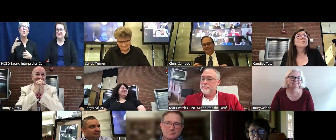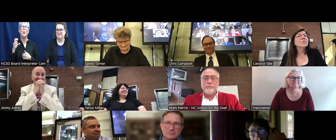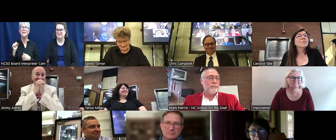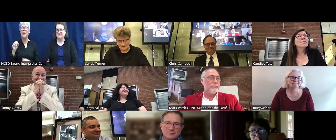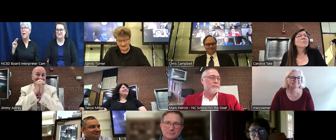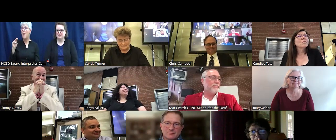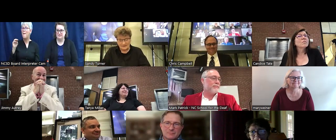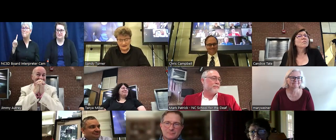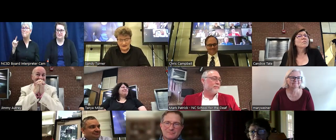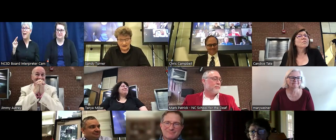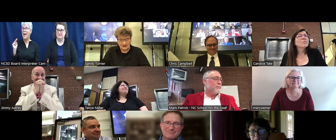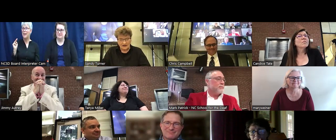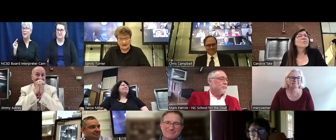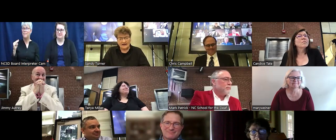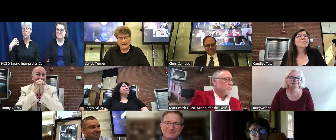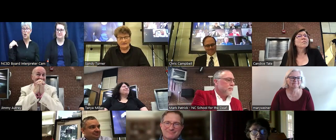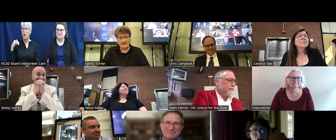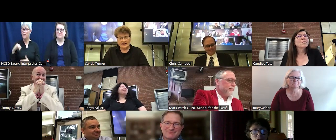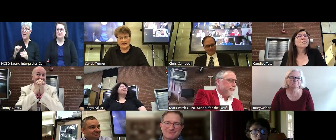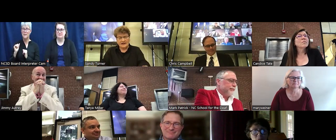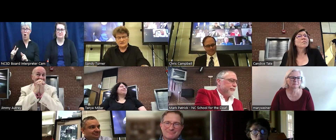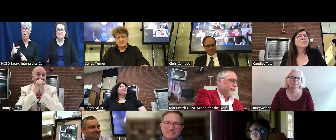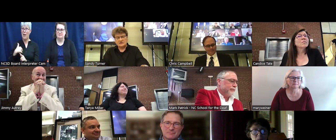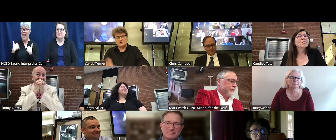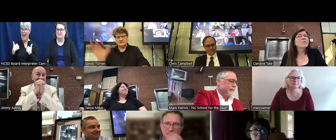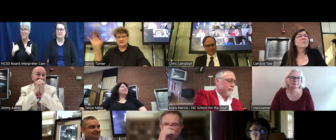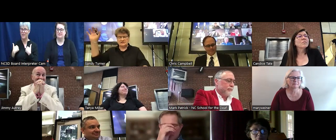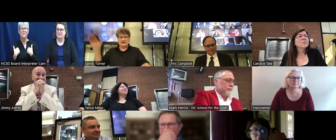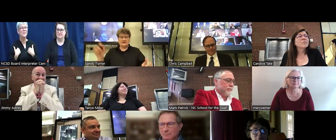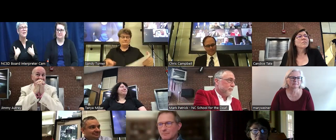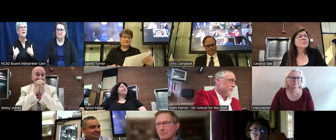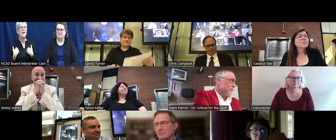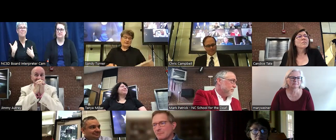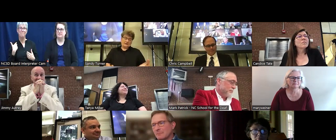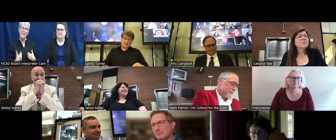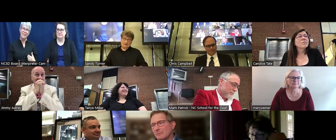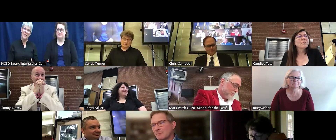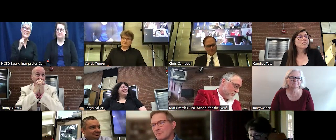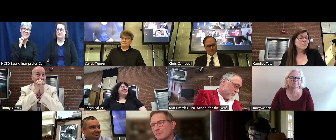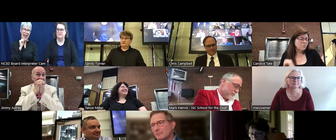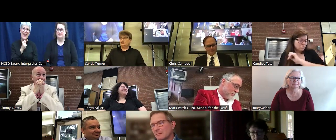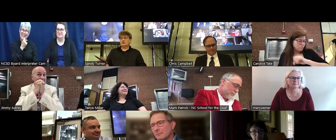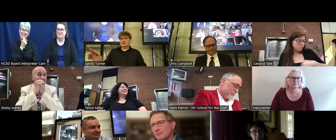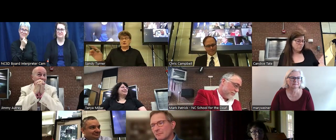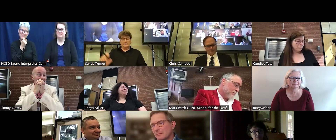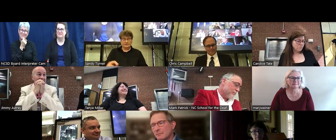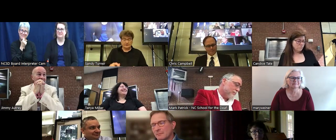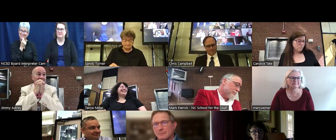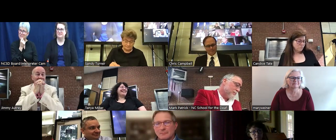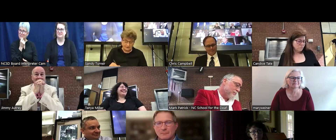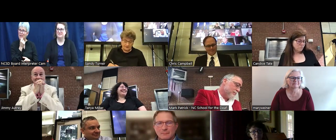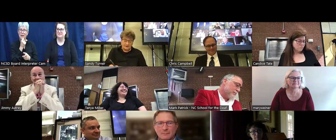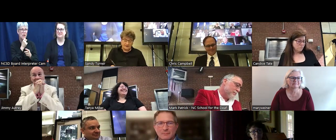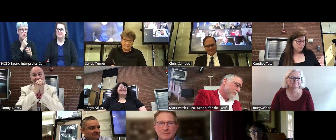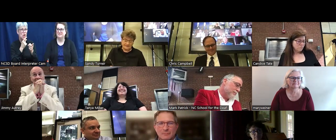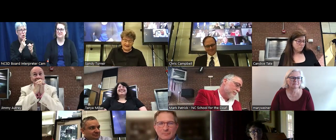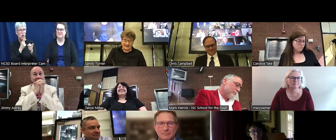have. Okay. I have asked Mrs. Sandy, you were going to call